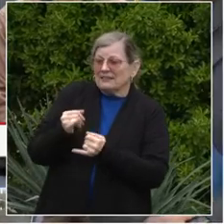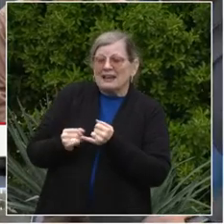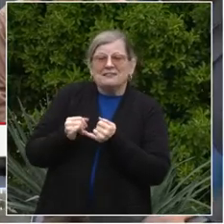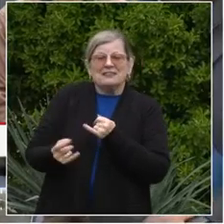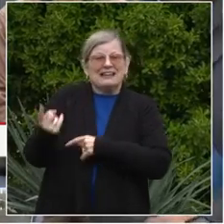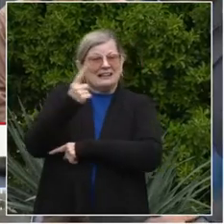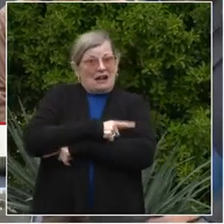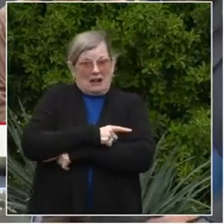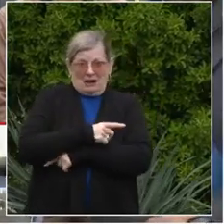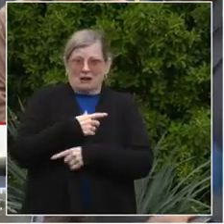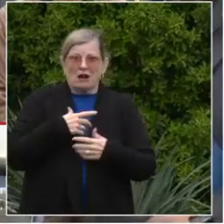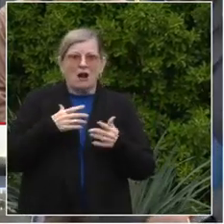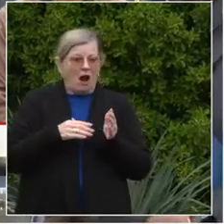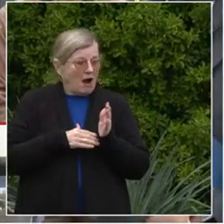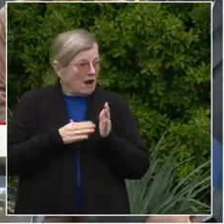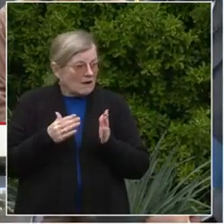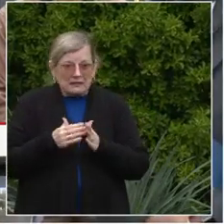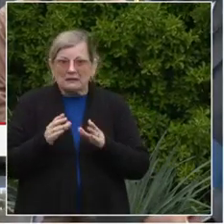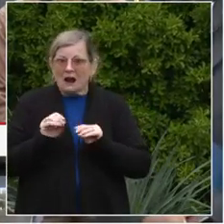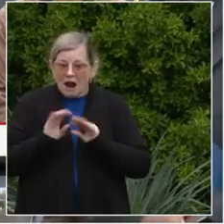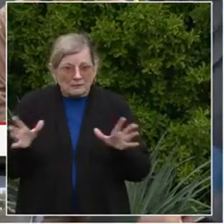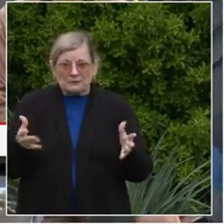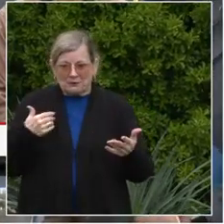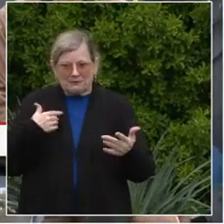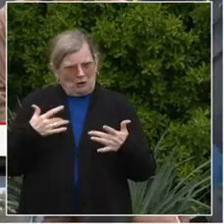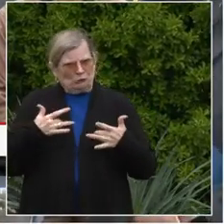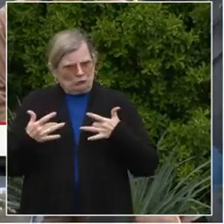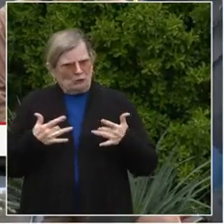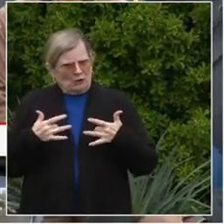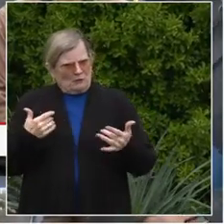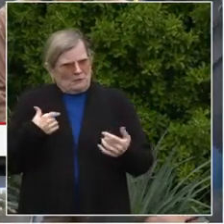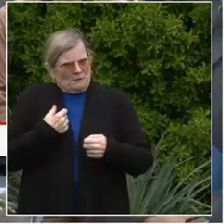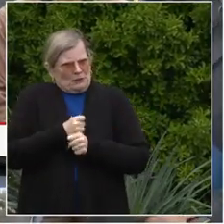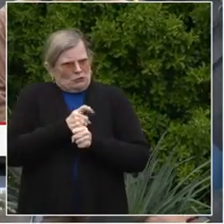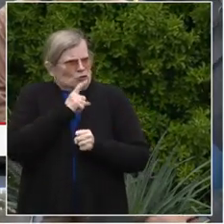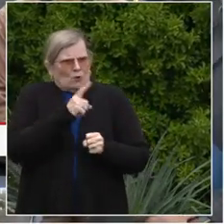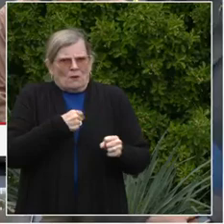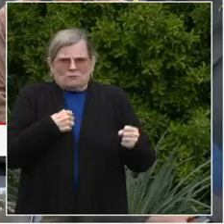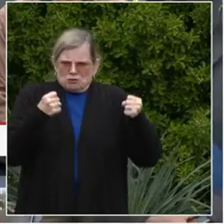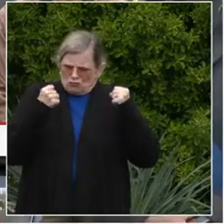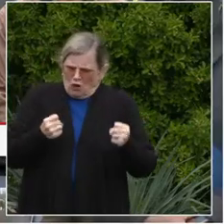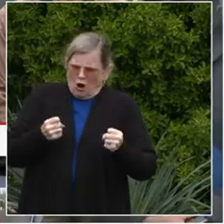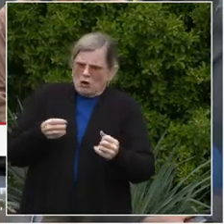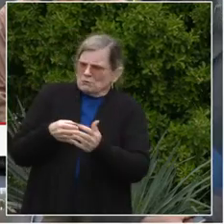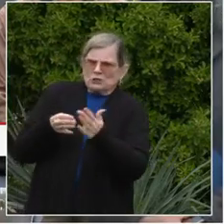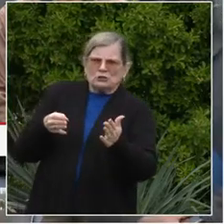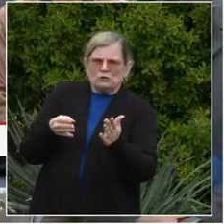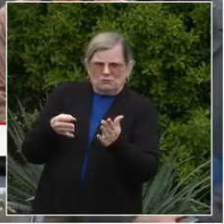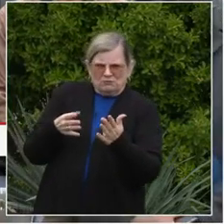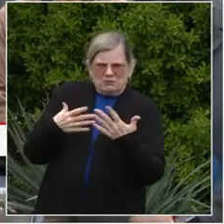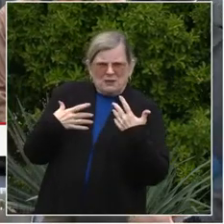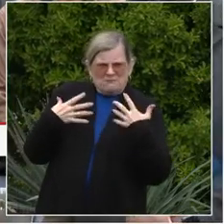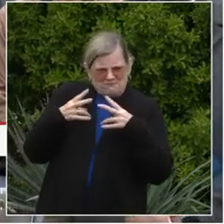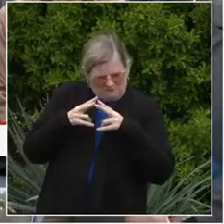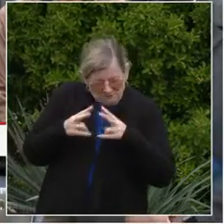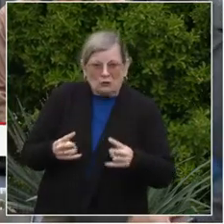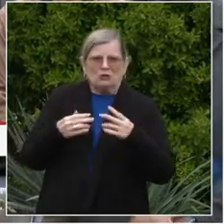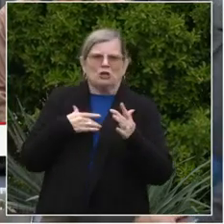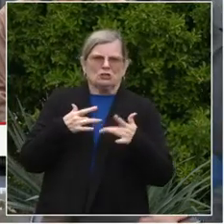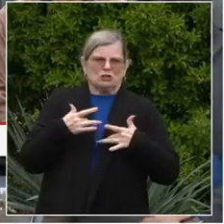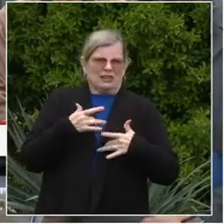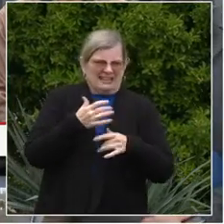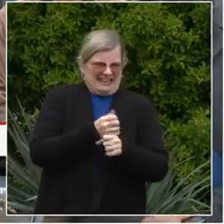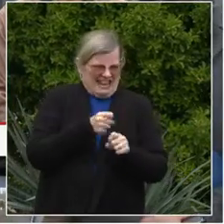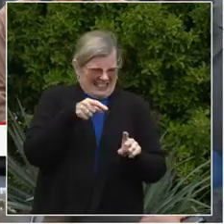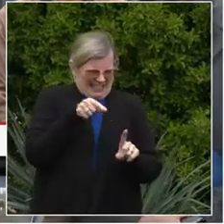obviously concerned and want, make sure that we have strong prosecutions, but I'm very, very, very concerned about getting that illegal gun off the street, out